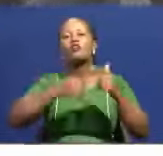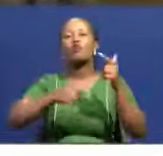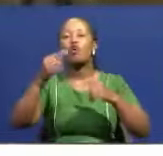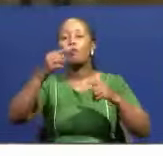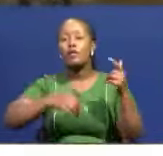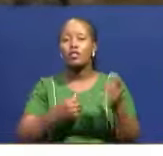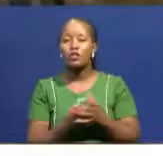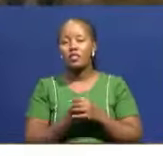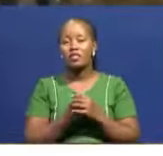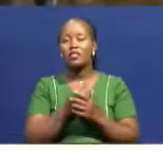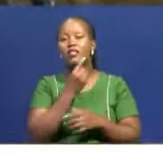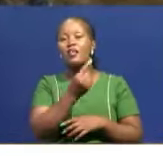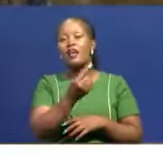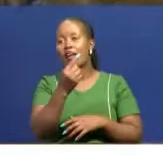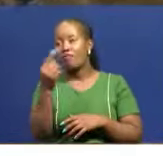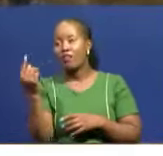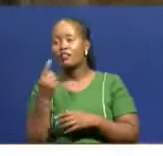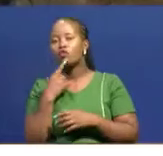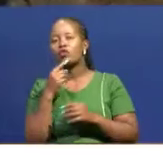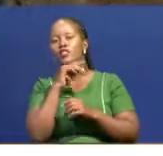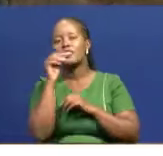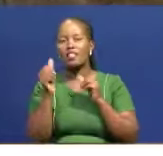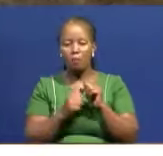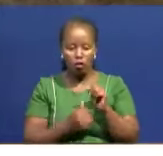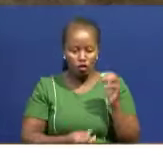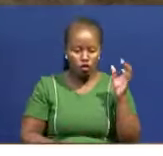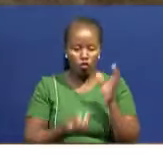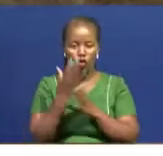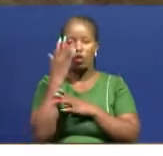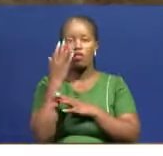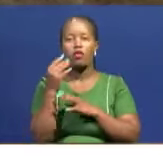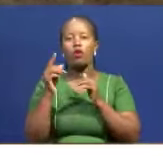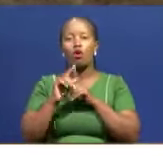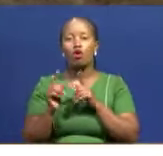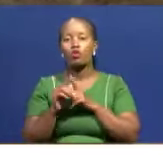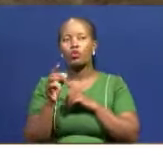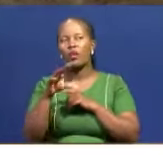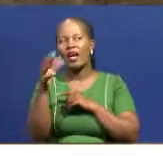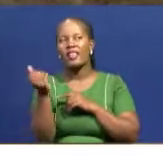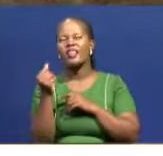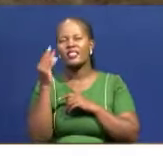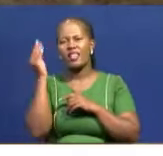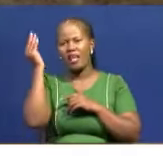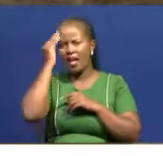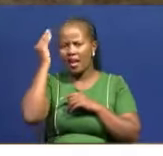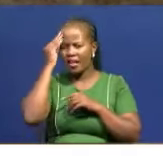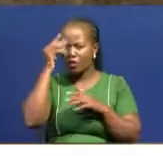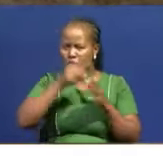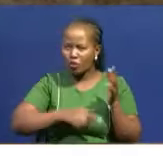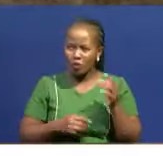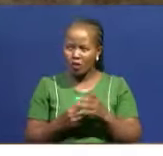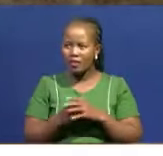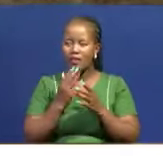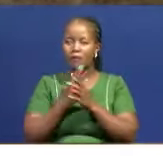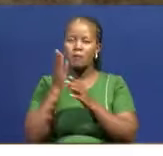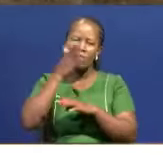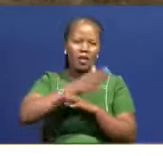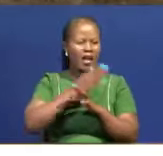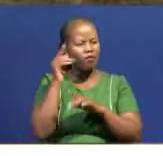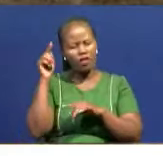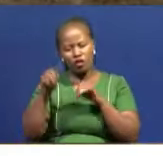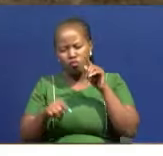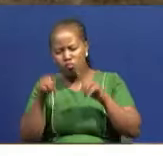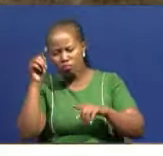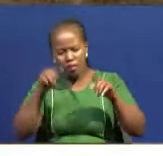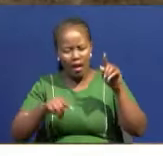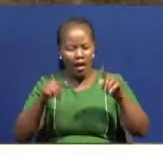everyone's been talking about some growth in the set piece play, say lineouts and the scrums. What are the lessons that, you know, after you analyze all the data, you